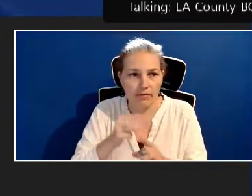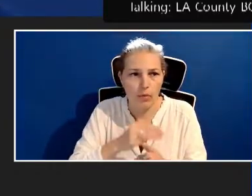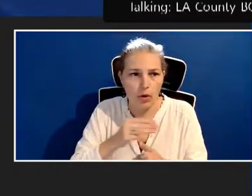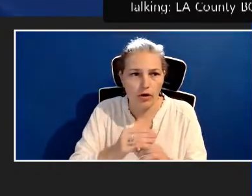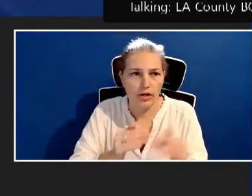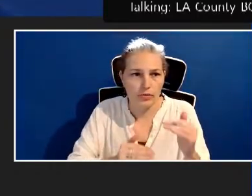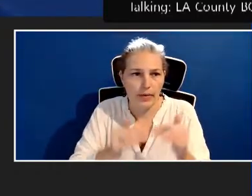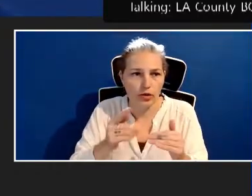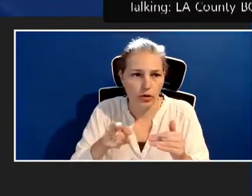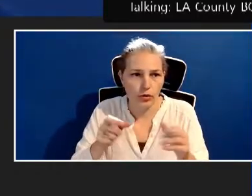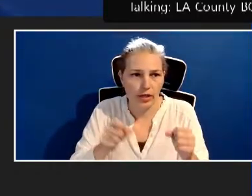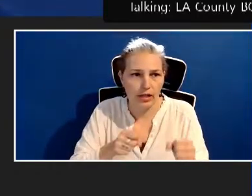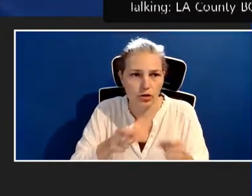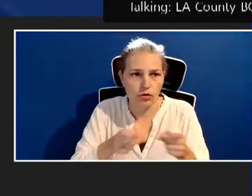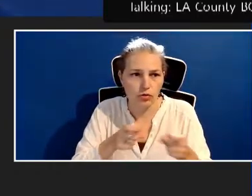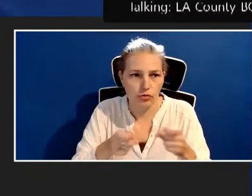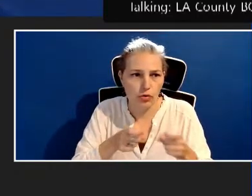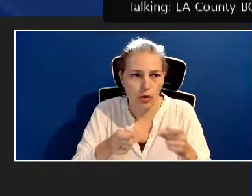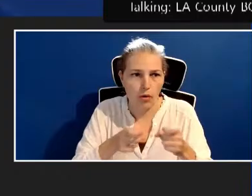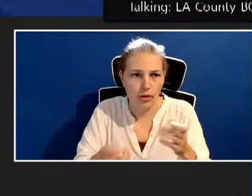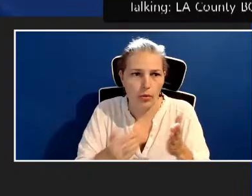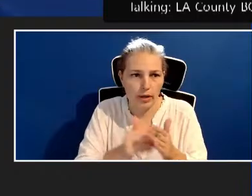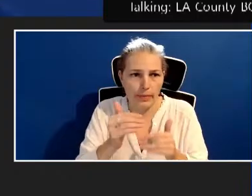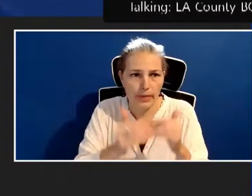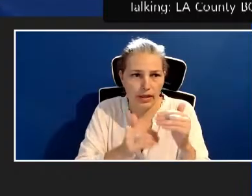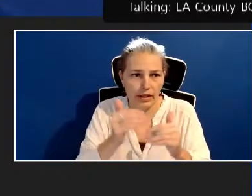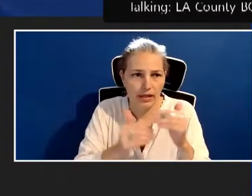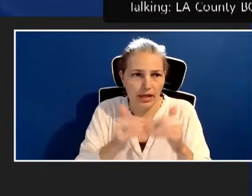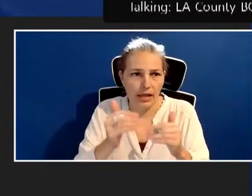still apply to help with the rebuild of the structure?